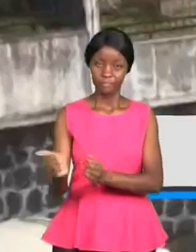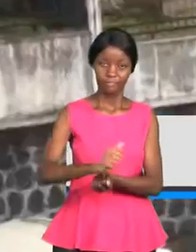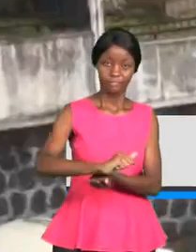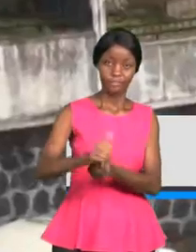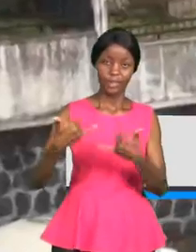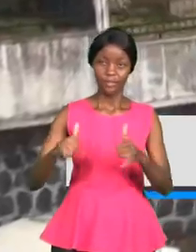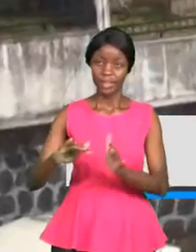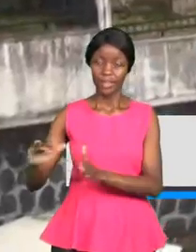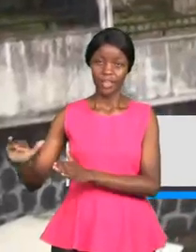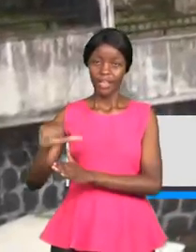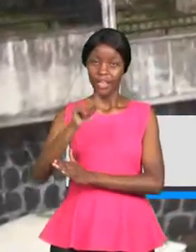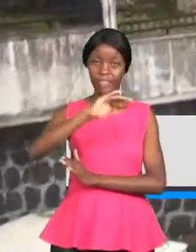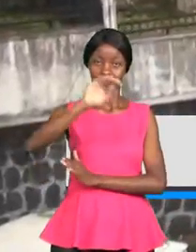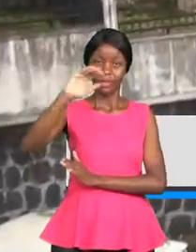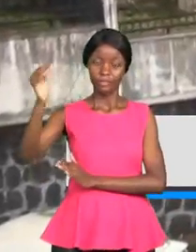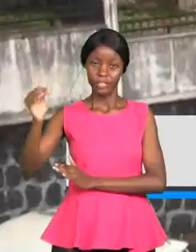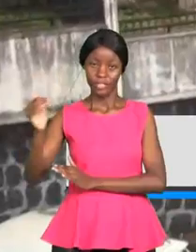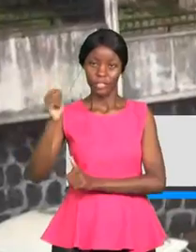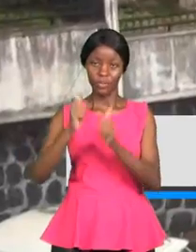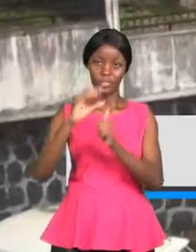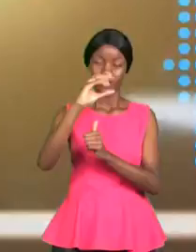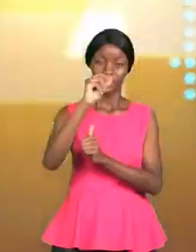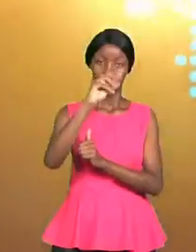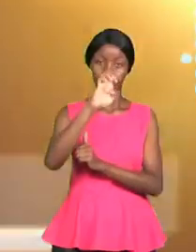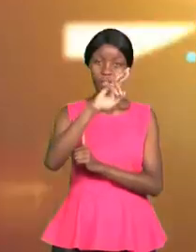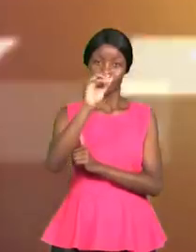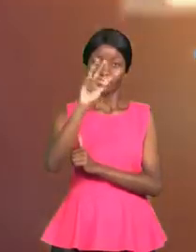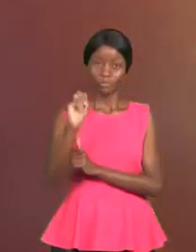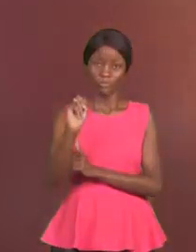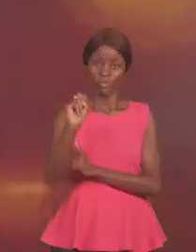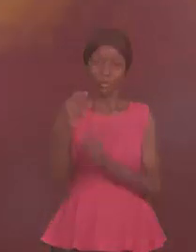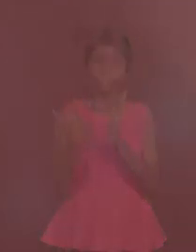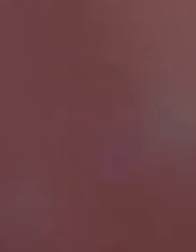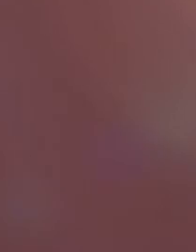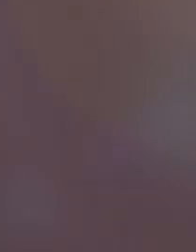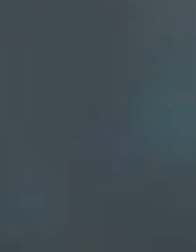Silicon Mountains slows down amid separatist conflict.